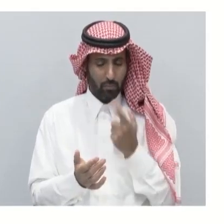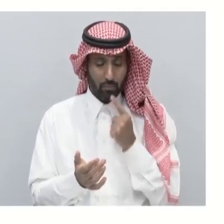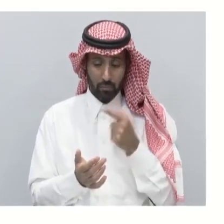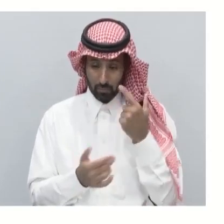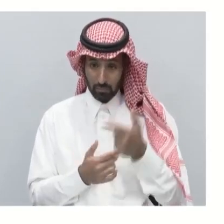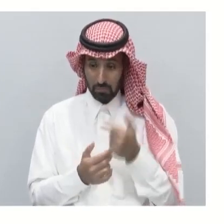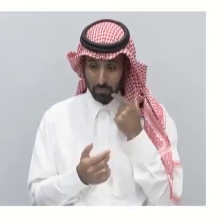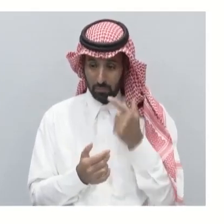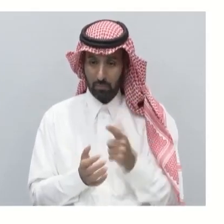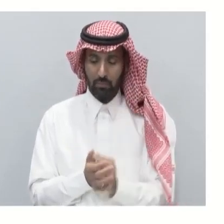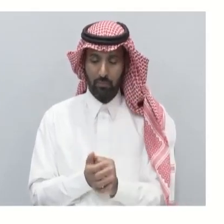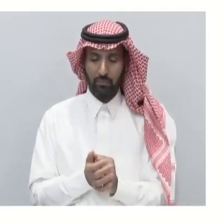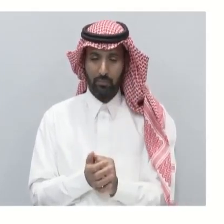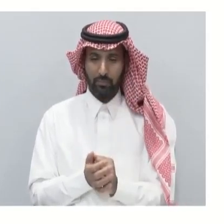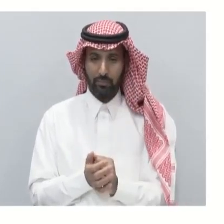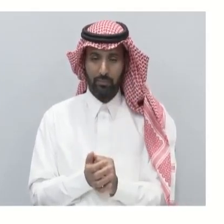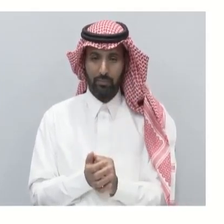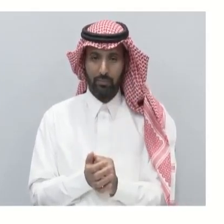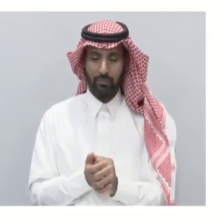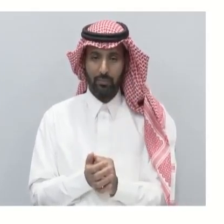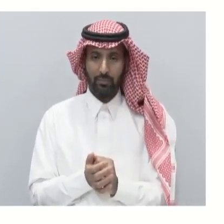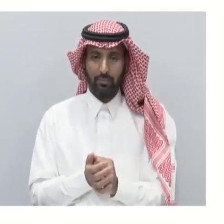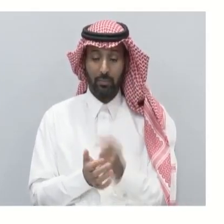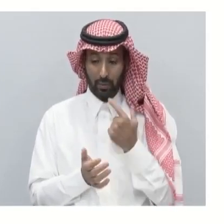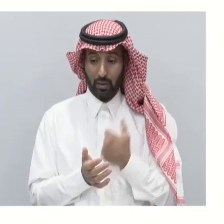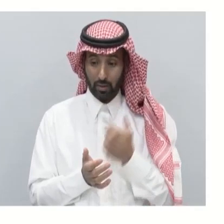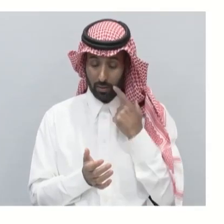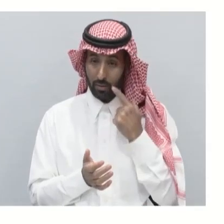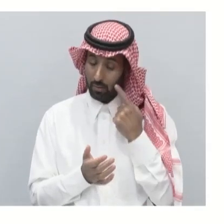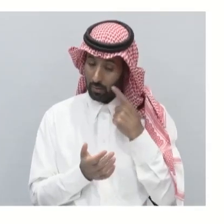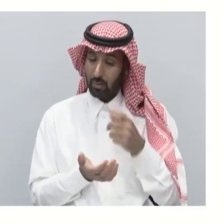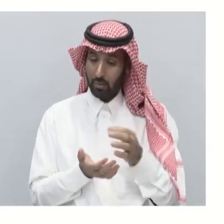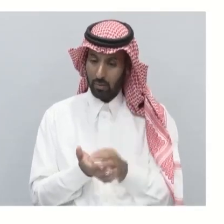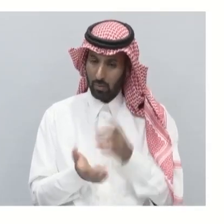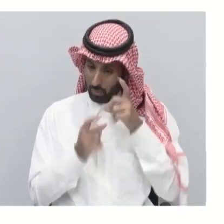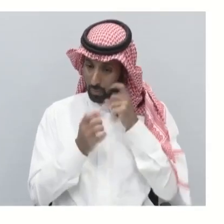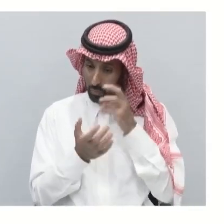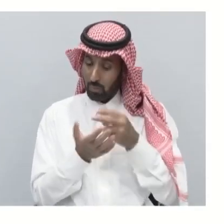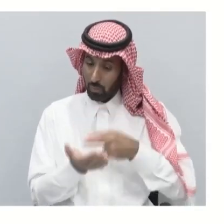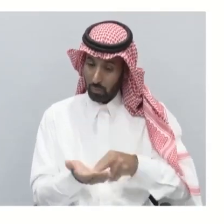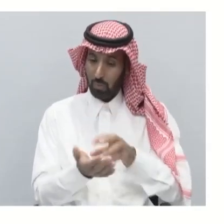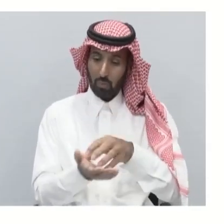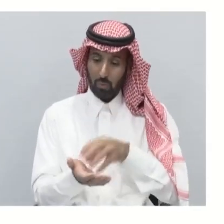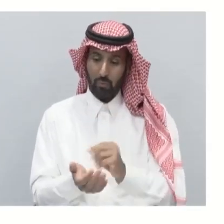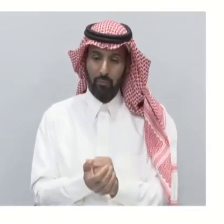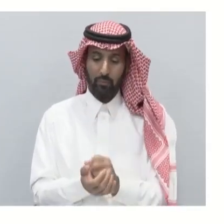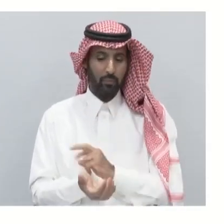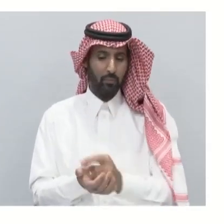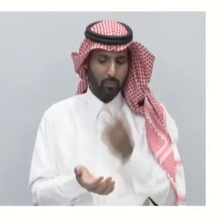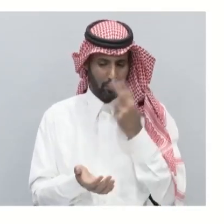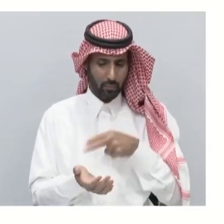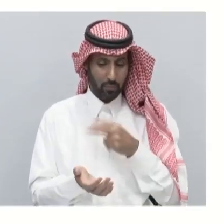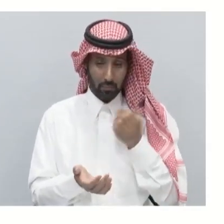Well, that's life. I am attaching a photo of us at the game. How do